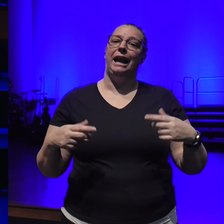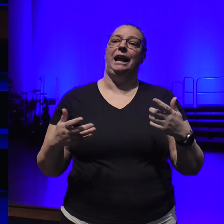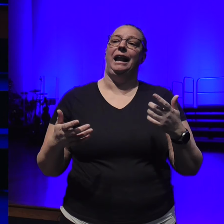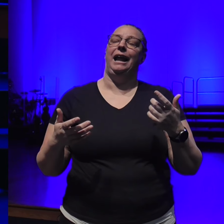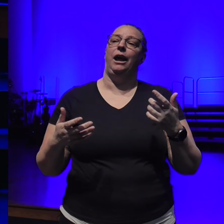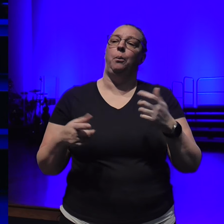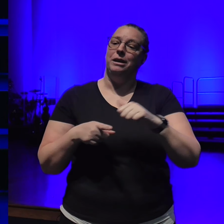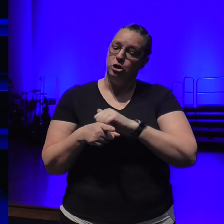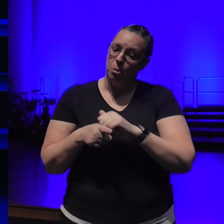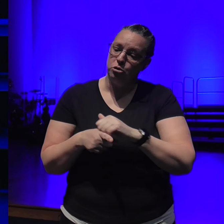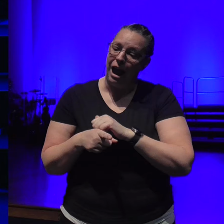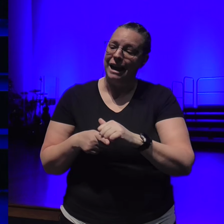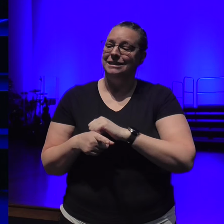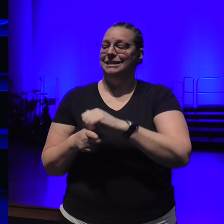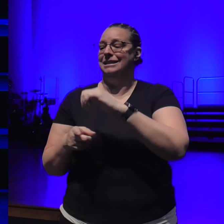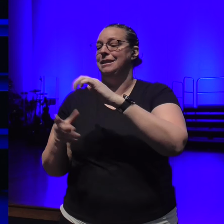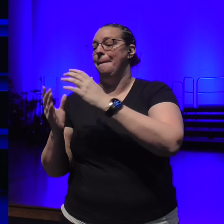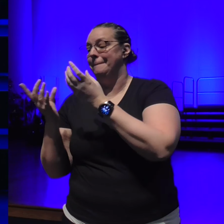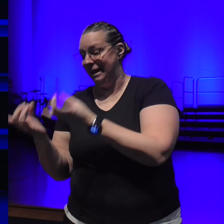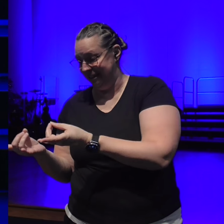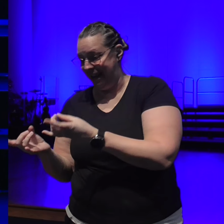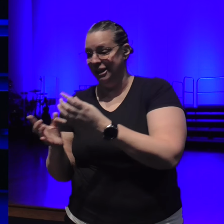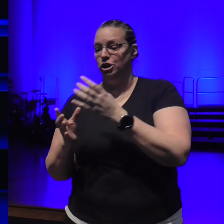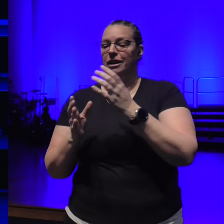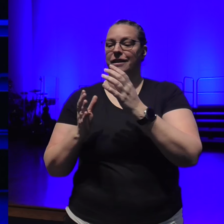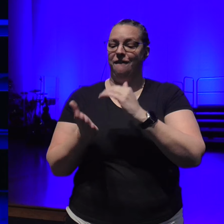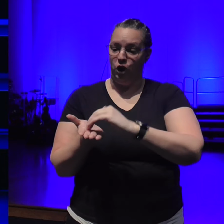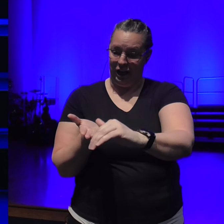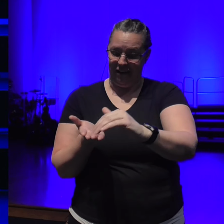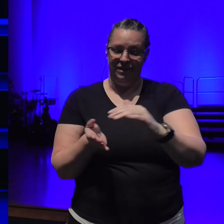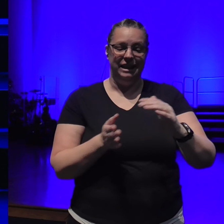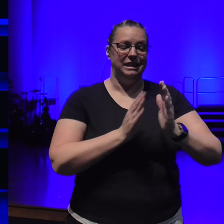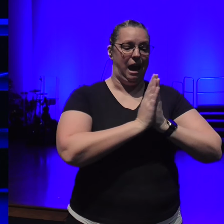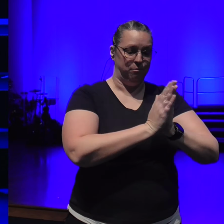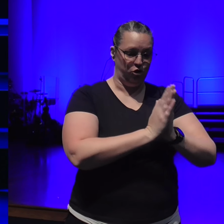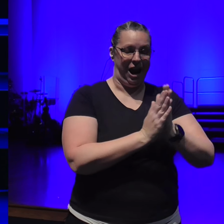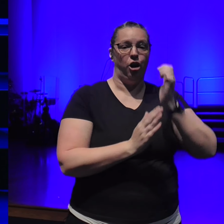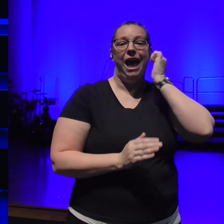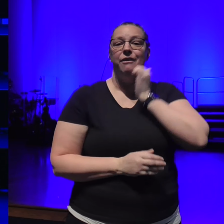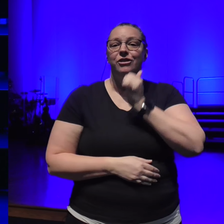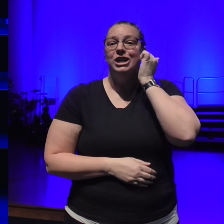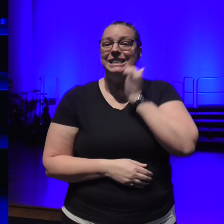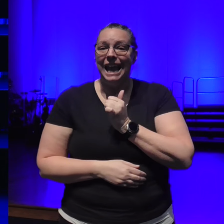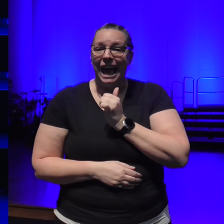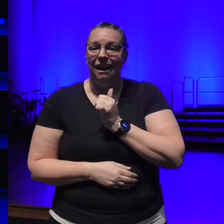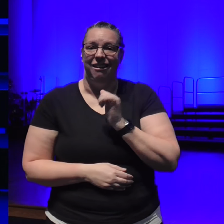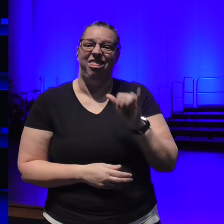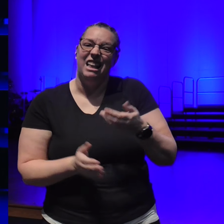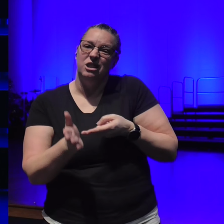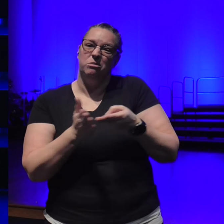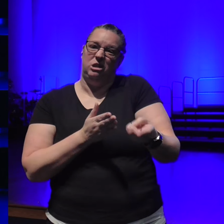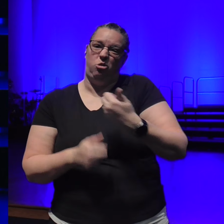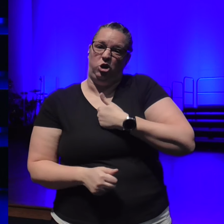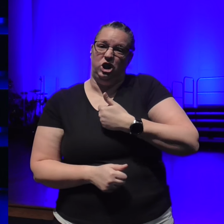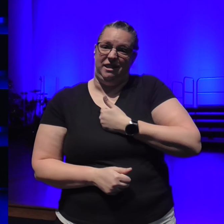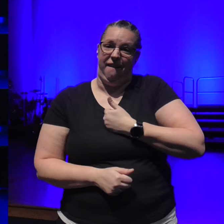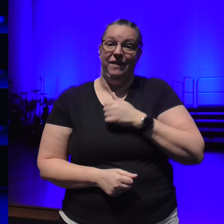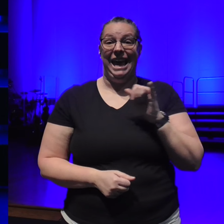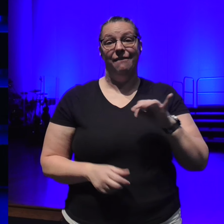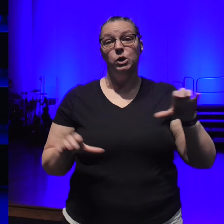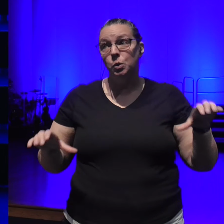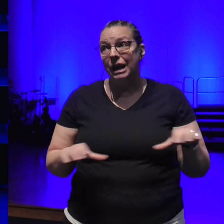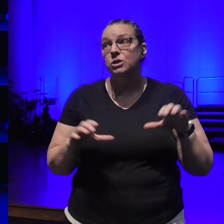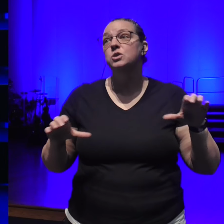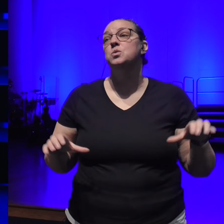practice meditation, forgiveness, and prayer, not only when you need them, but every day. That is how to be true to yourself. If you can